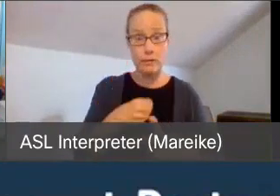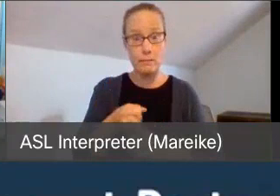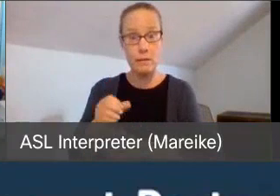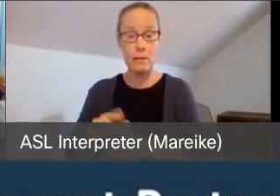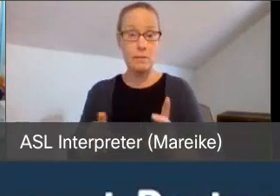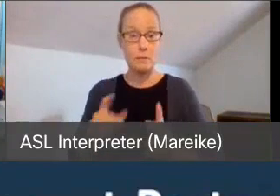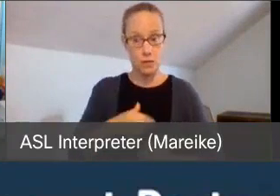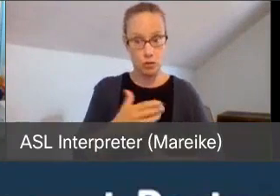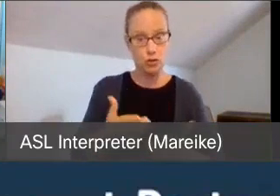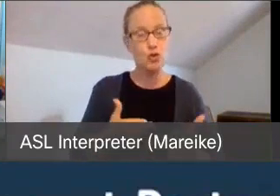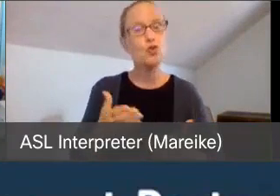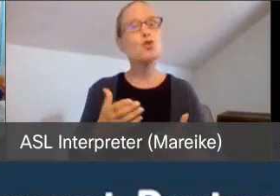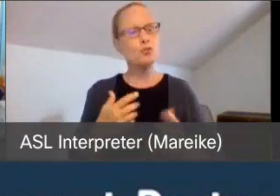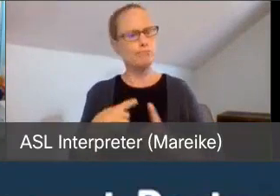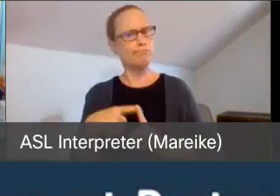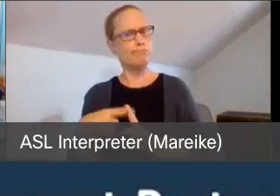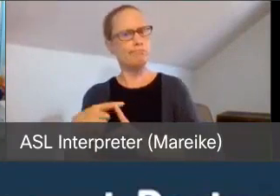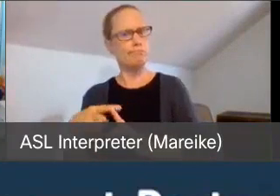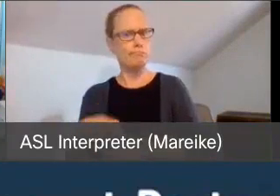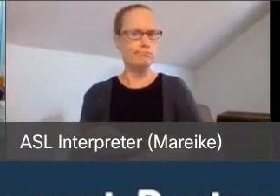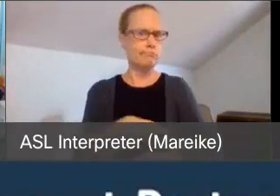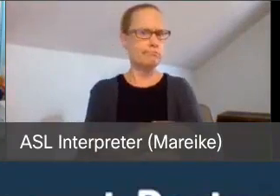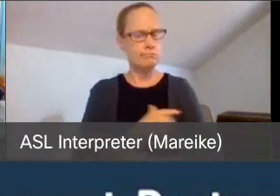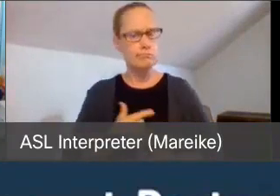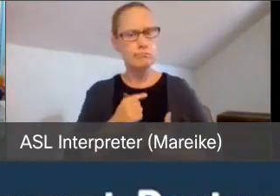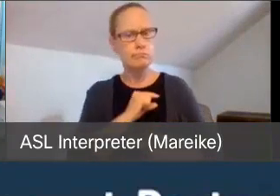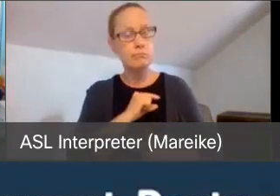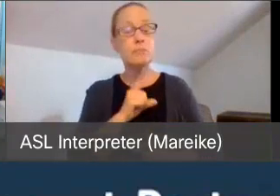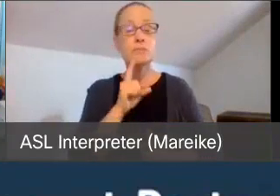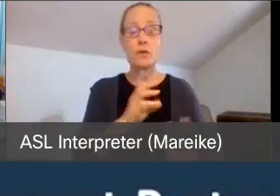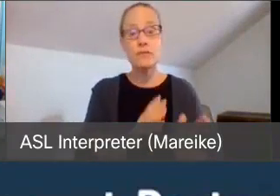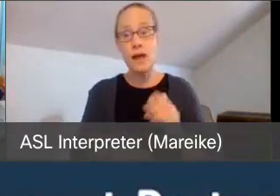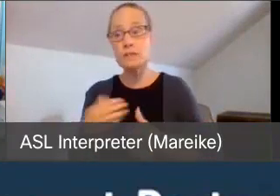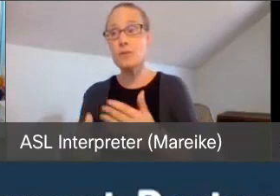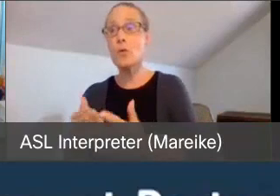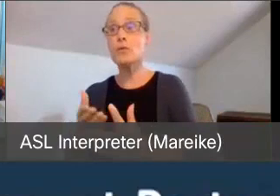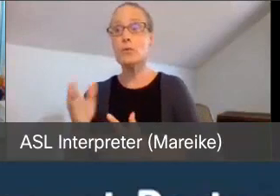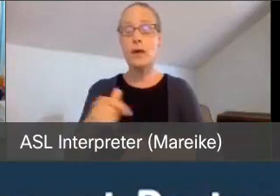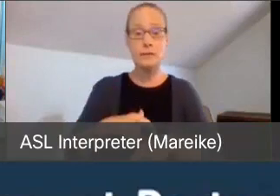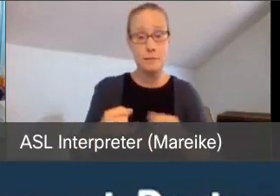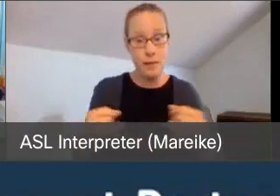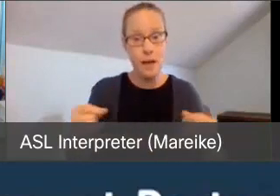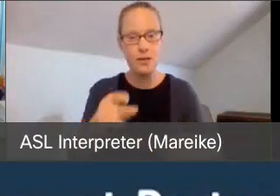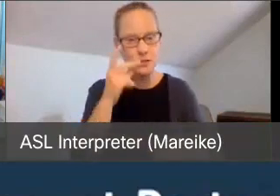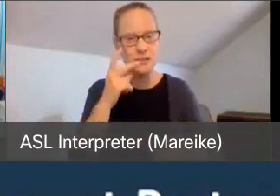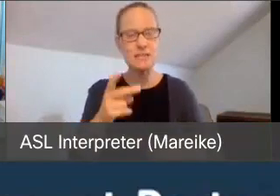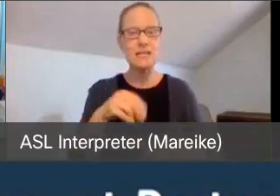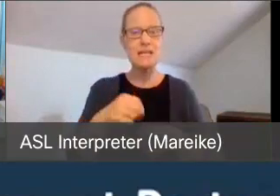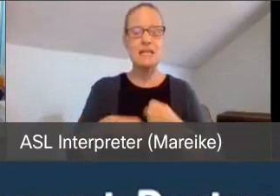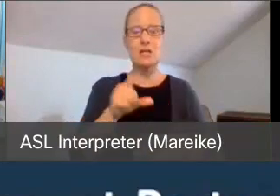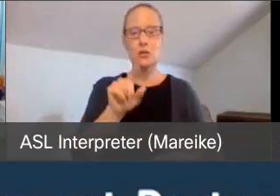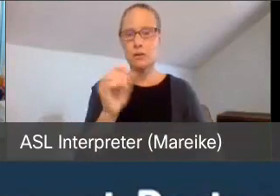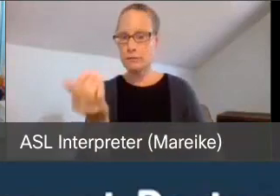that we serve and on the community. So fast forward through that timeline, and you'll see in